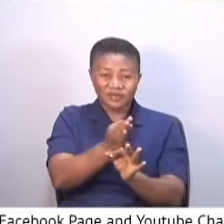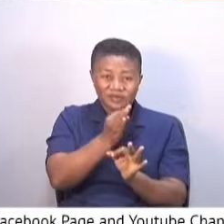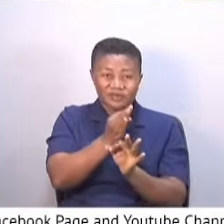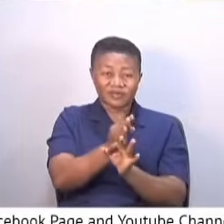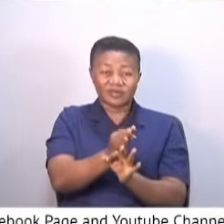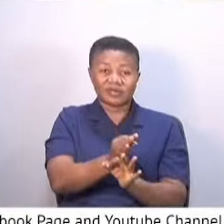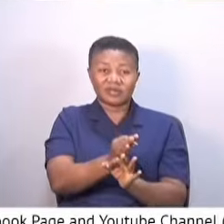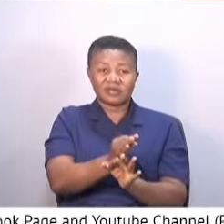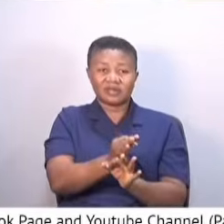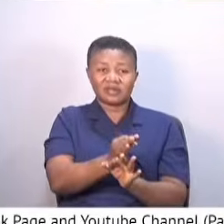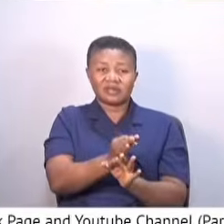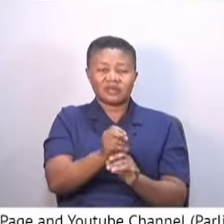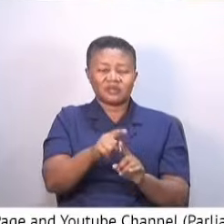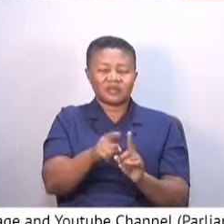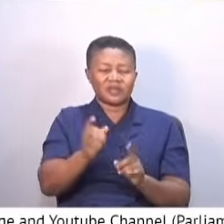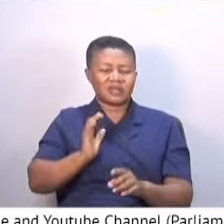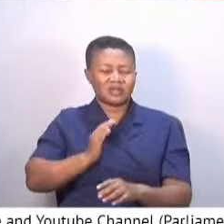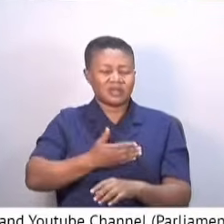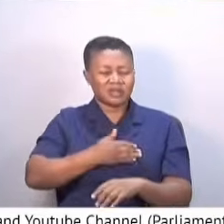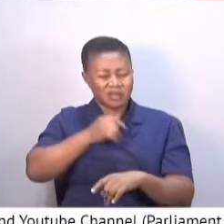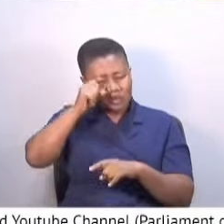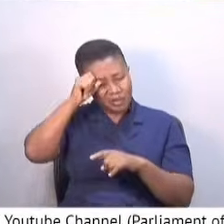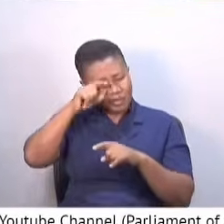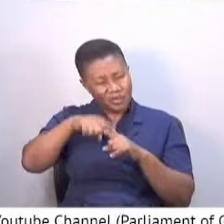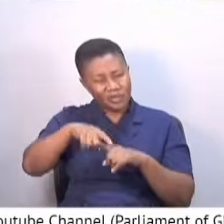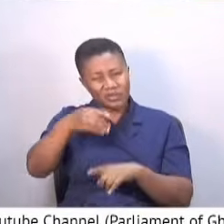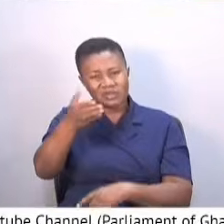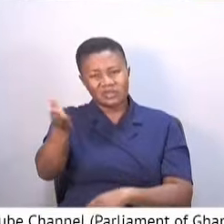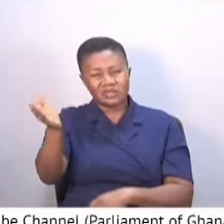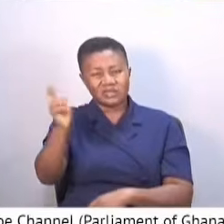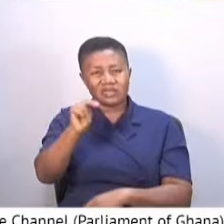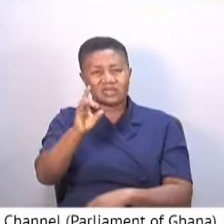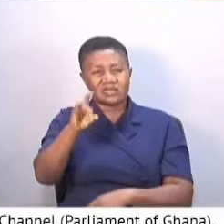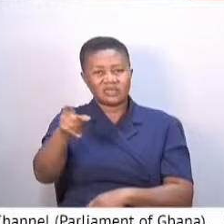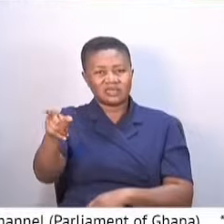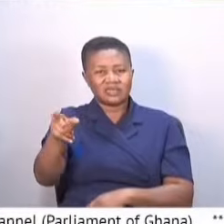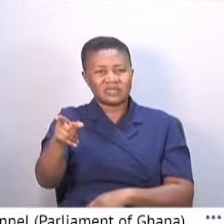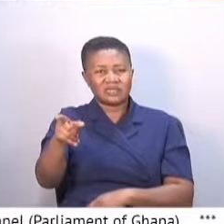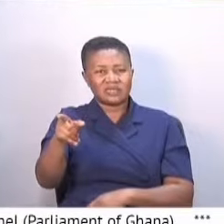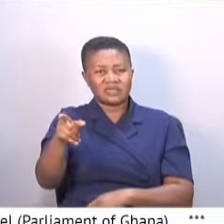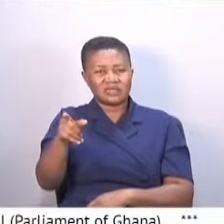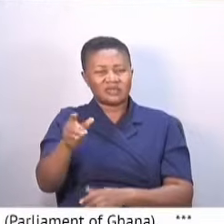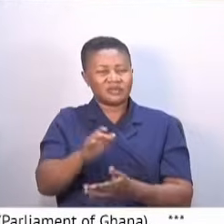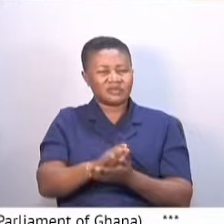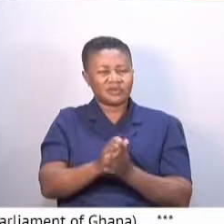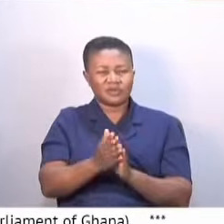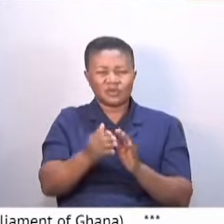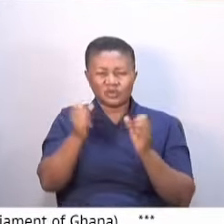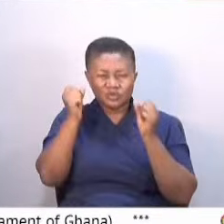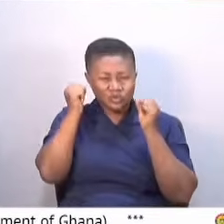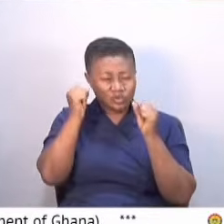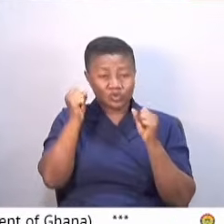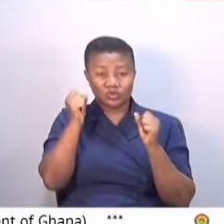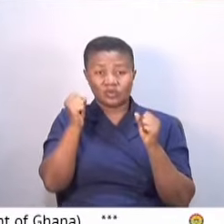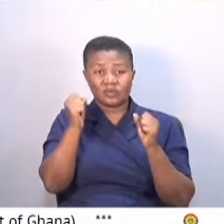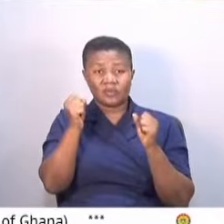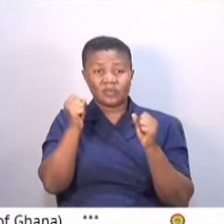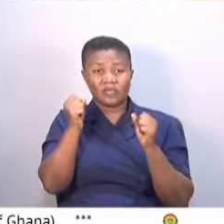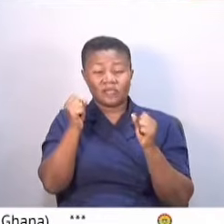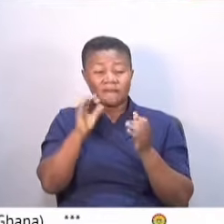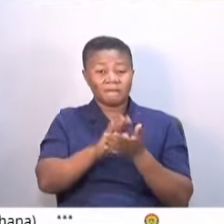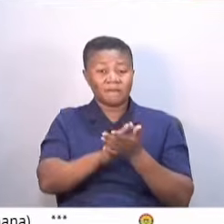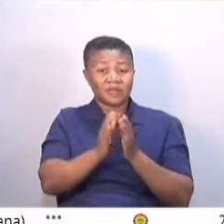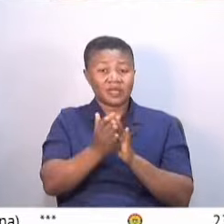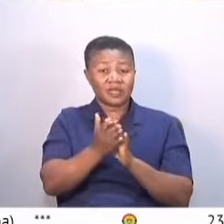our brothers on the other side is becoming notorious. Speaker, it's becoming extremely notorious.